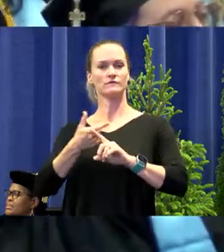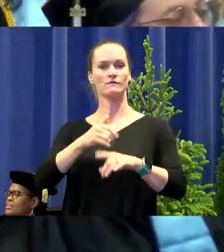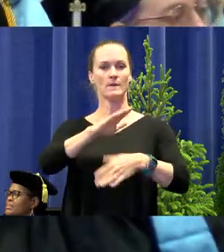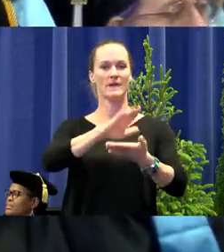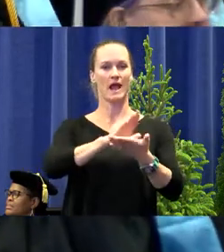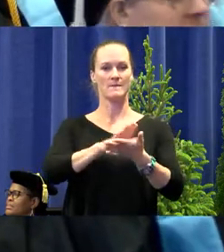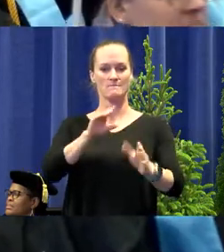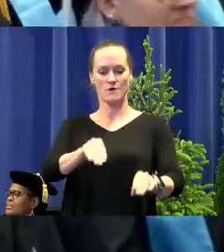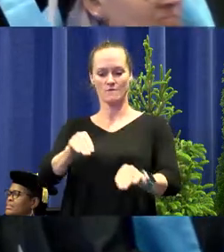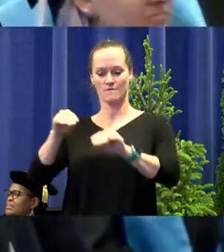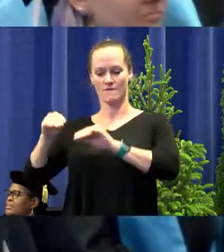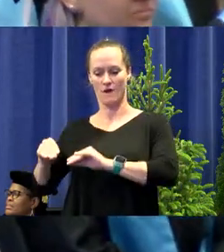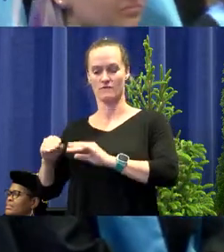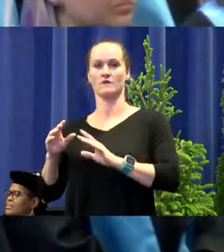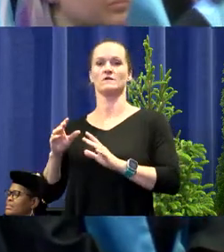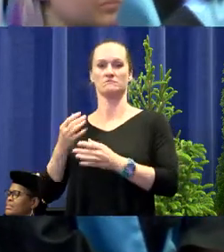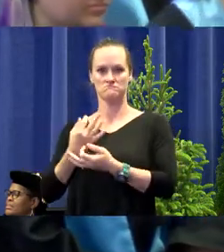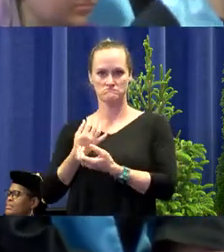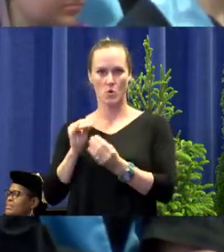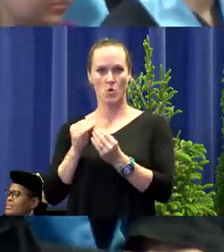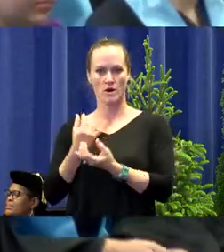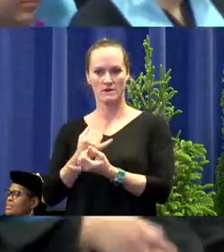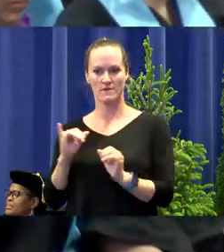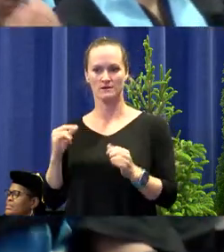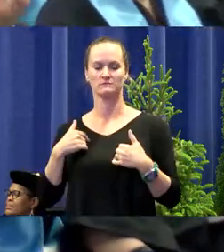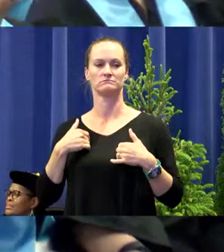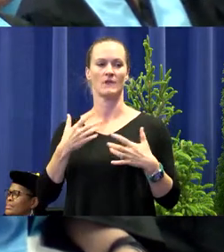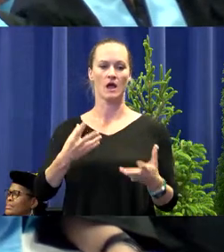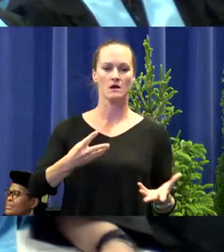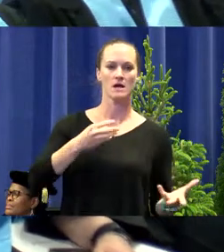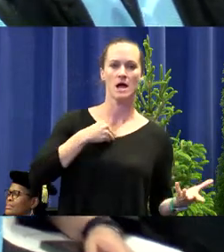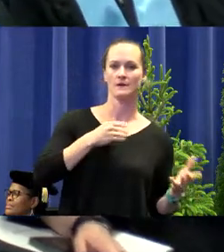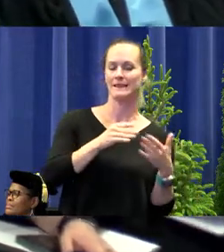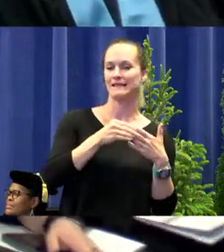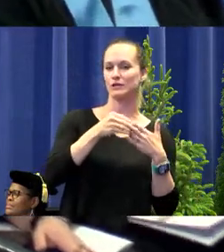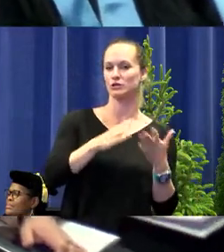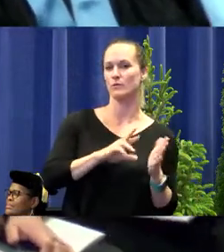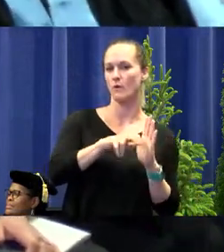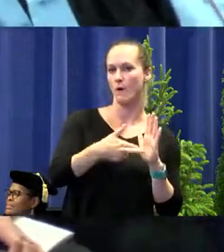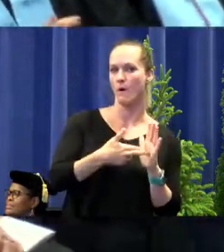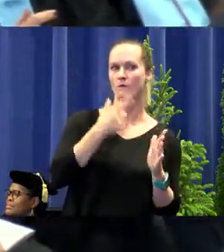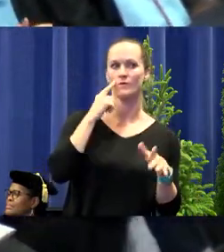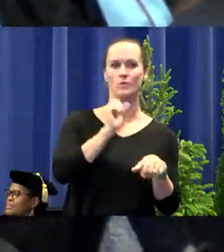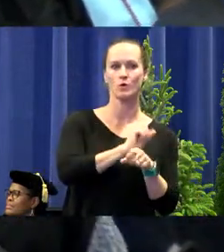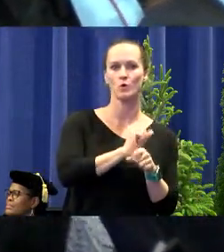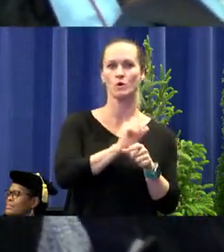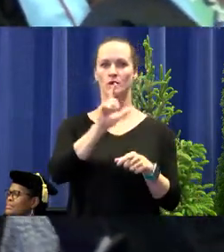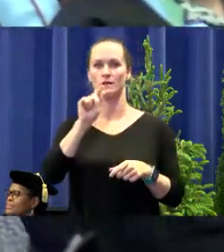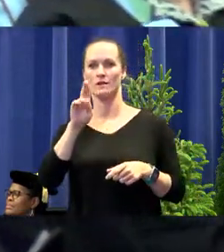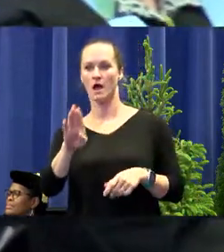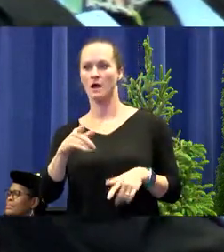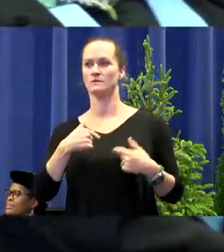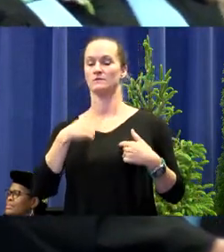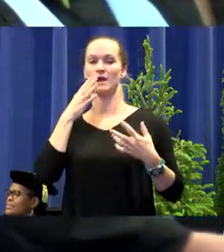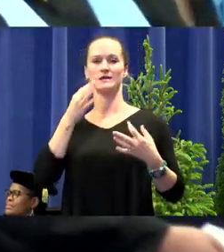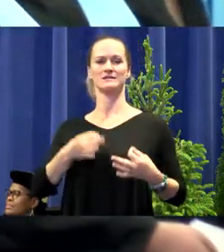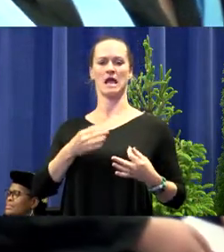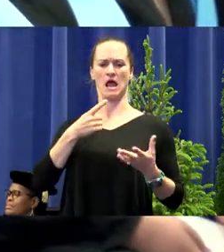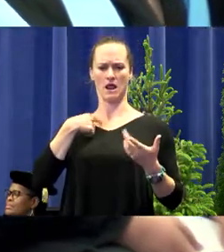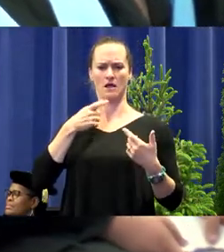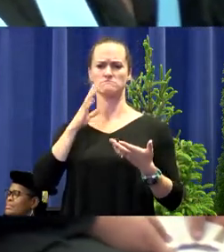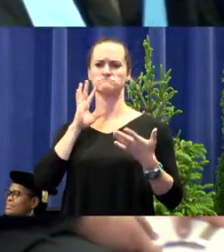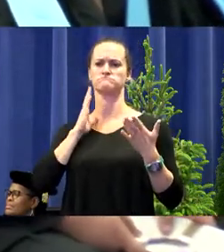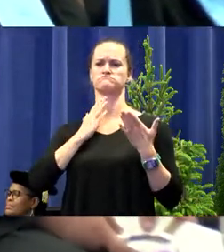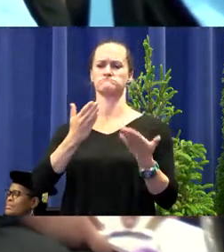that, when I took on leadership roles in work and clubs, when I started to take my major-specific classes and felt